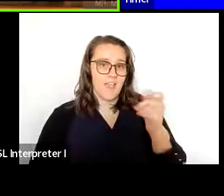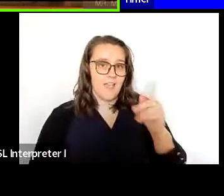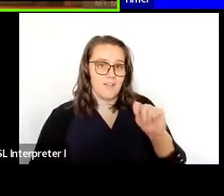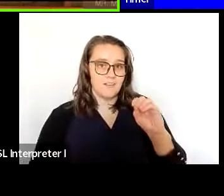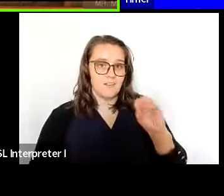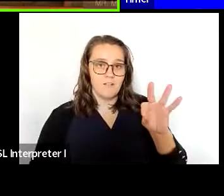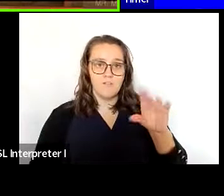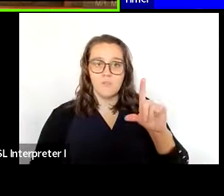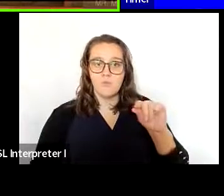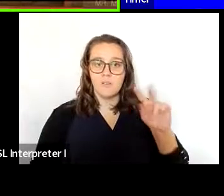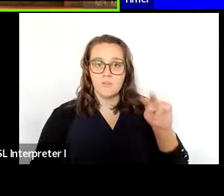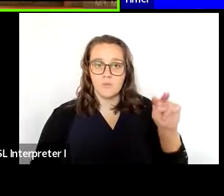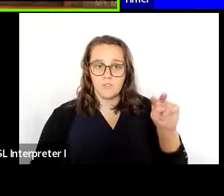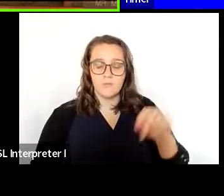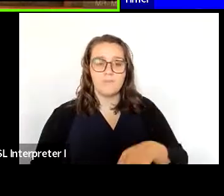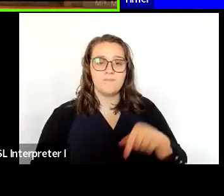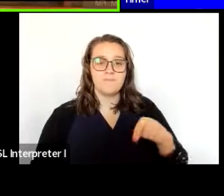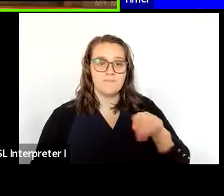Bill